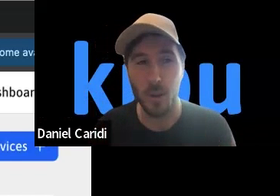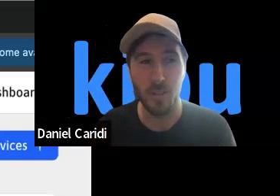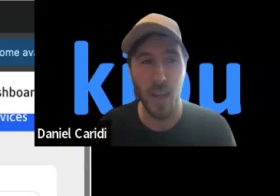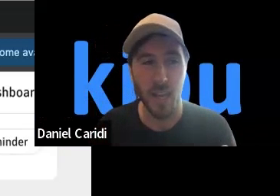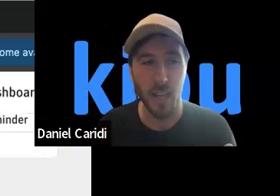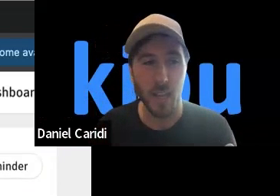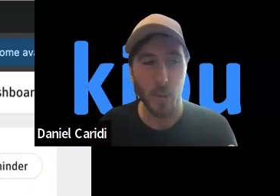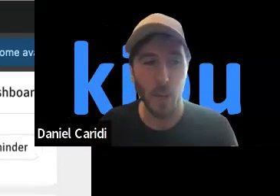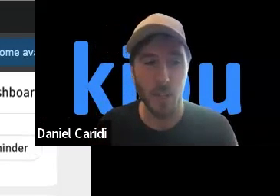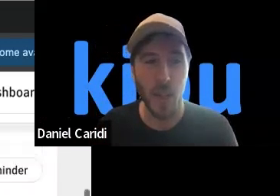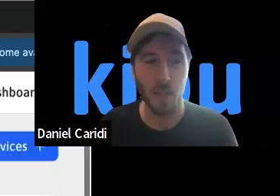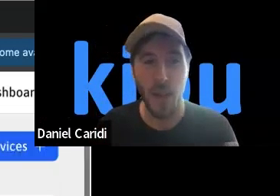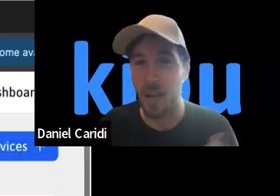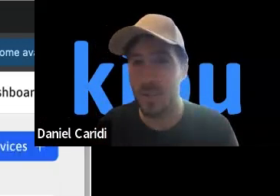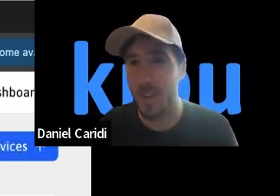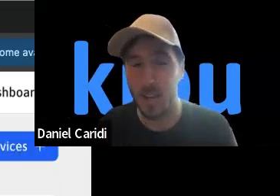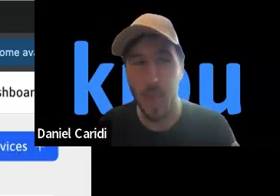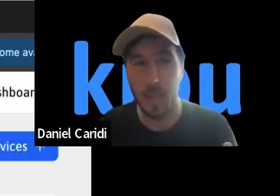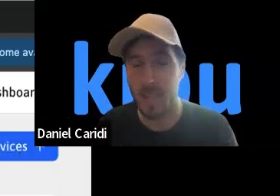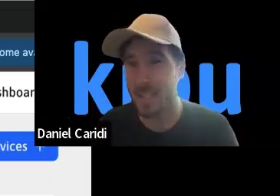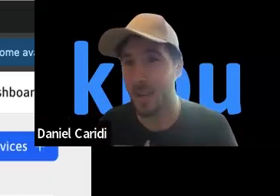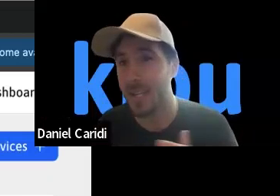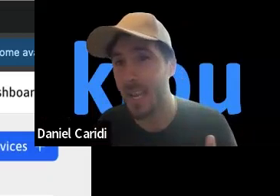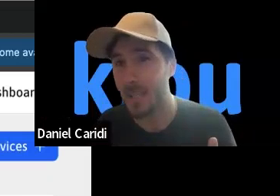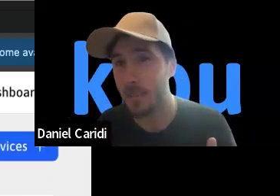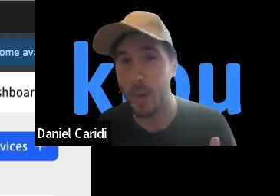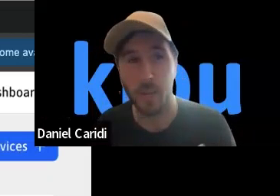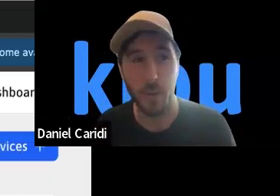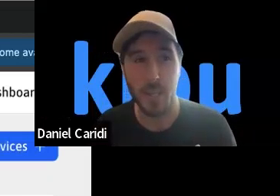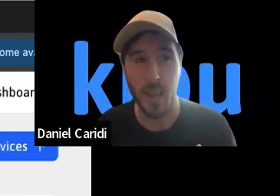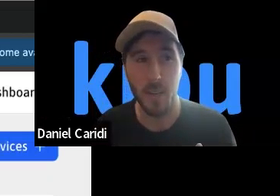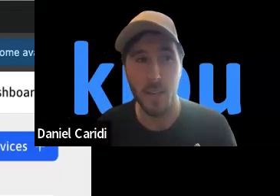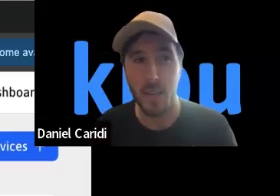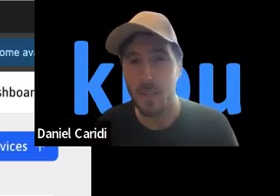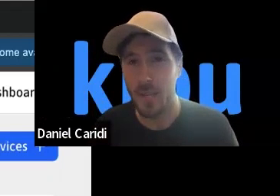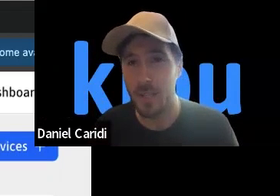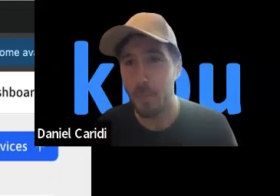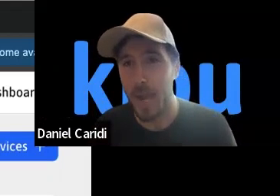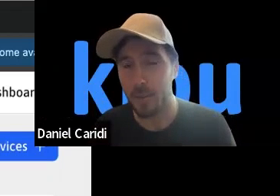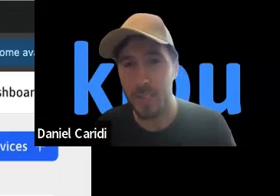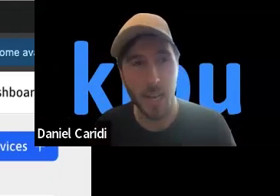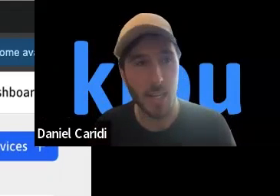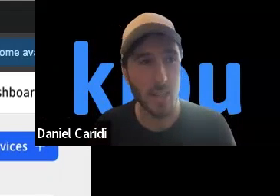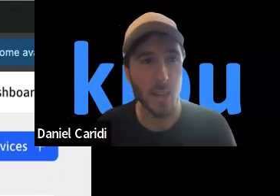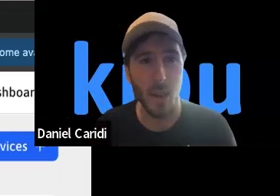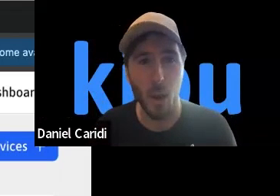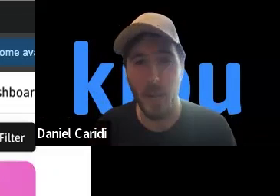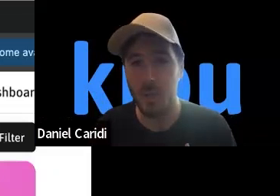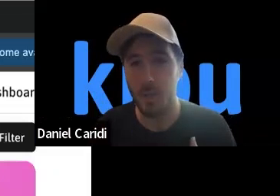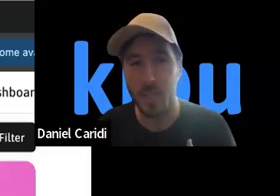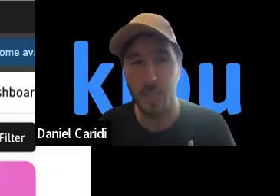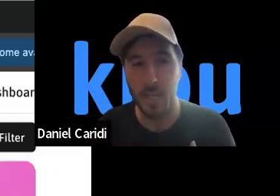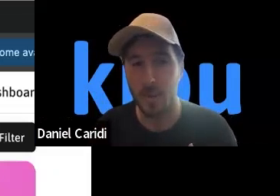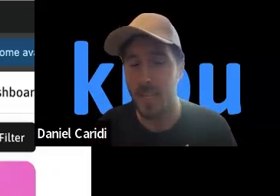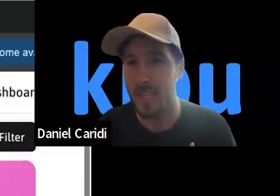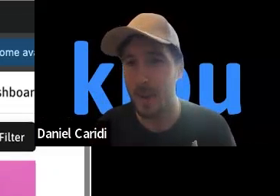that's totally fine. We also have hundreds of on-demand classes that are accessible 24/7. So if I jump back for a second to the homepage,